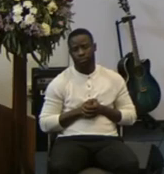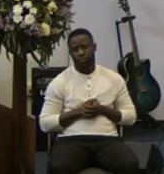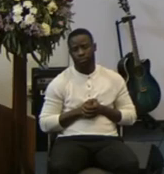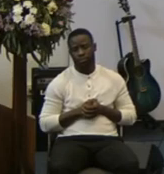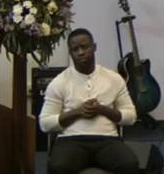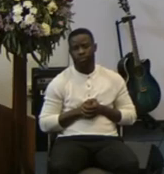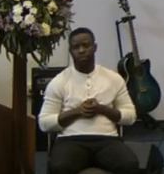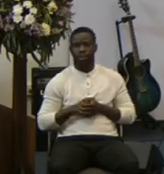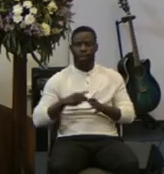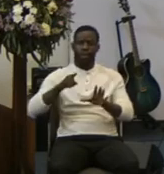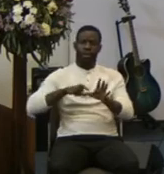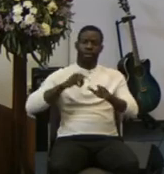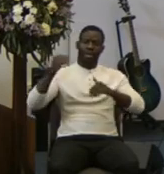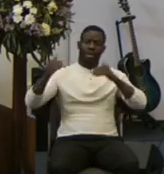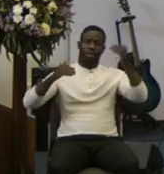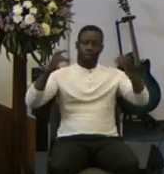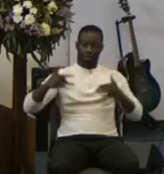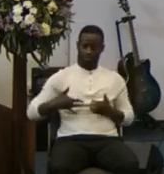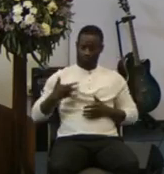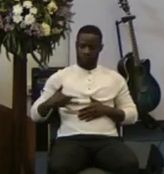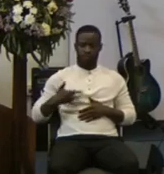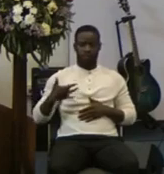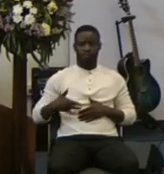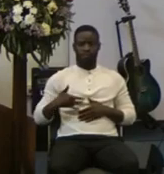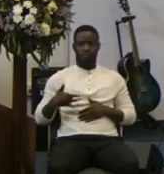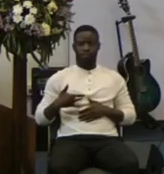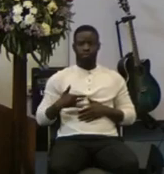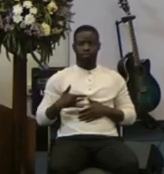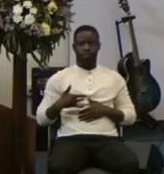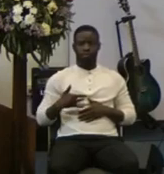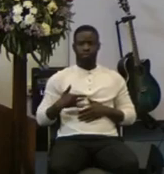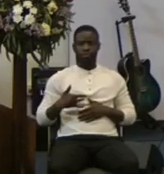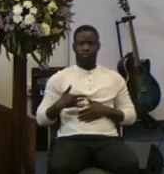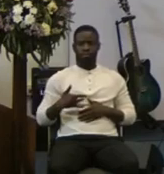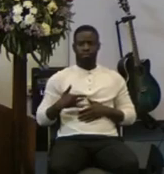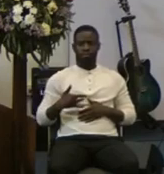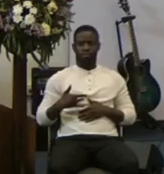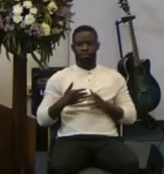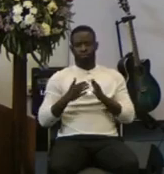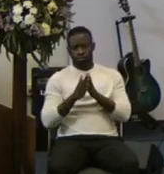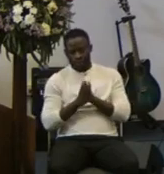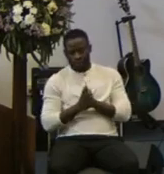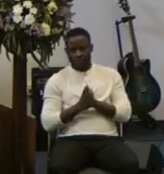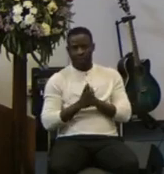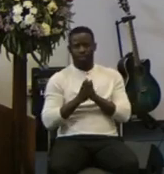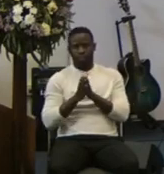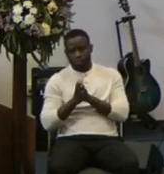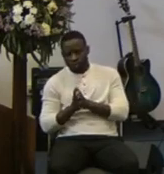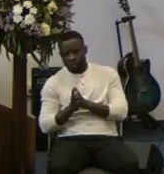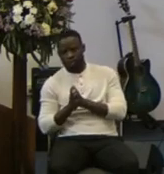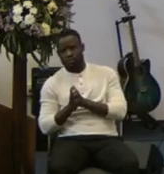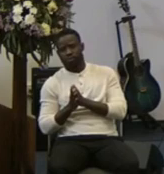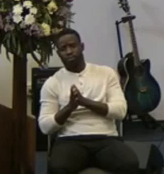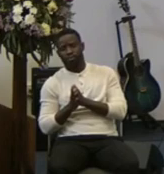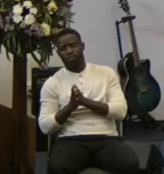The young adult in the prime of their life who's struck down, and we pray,